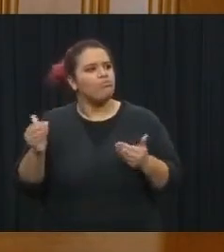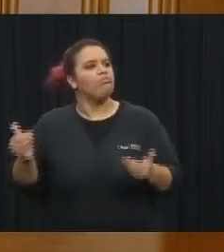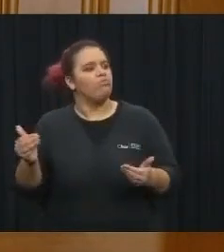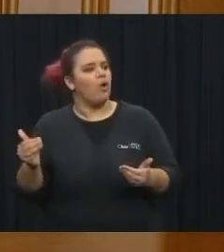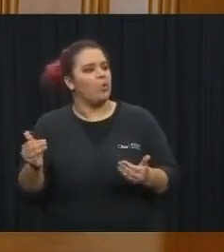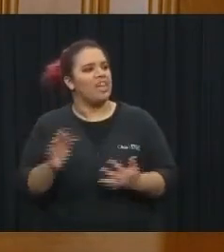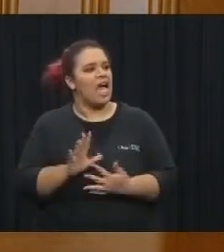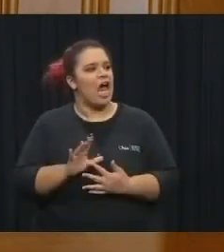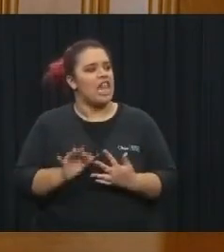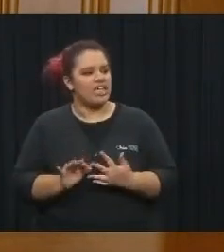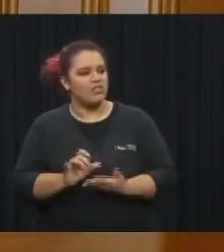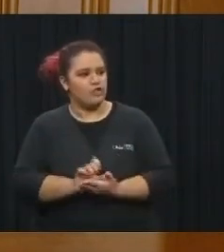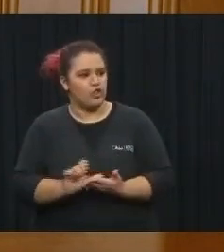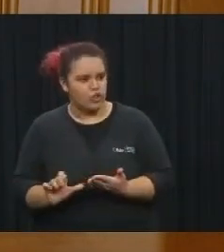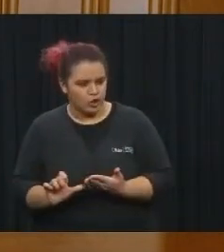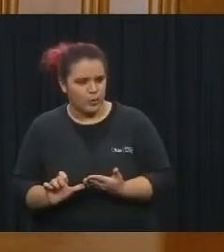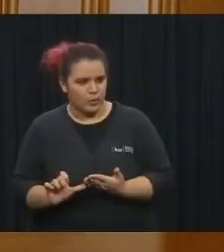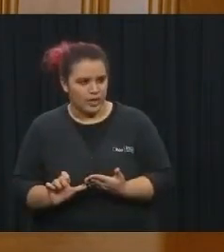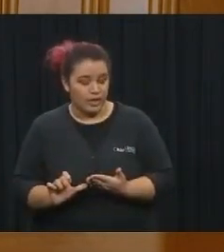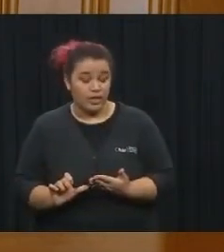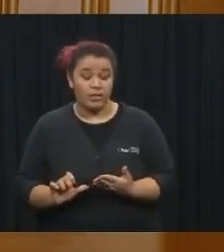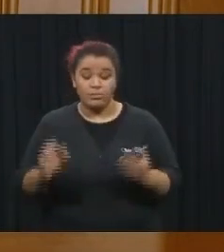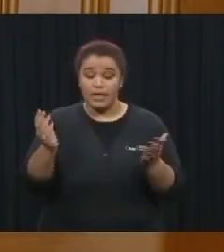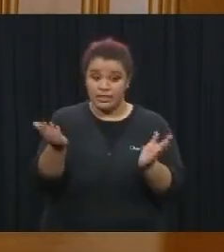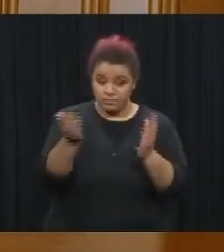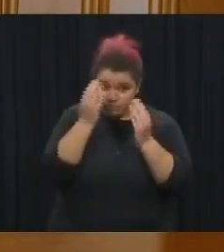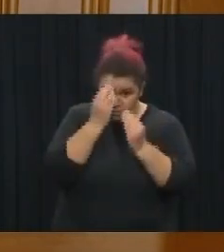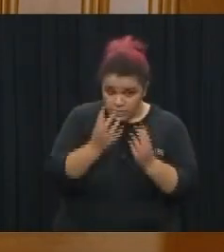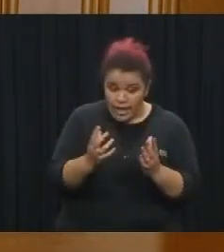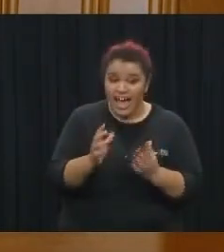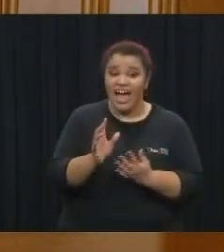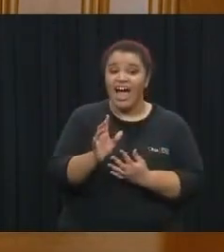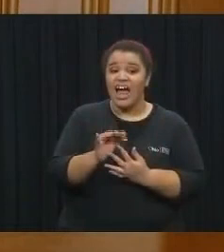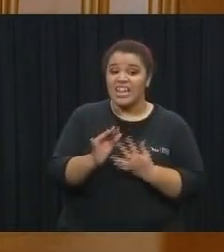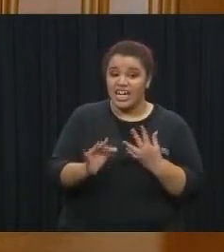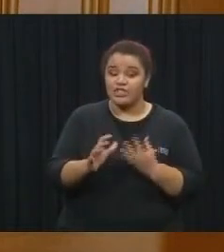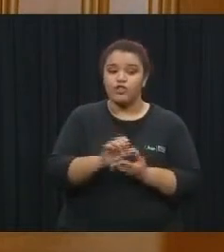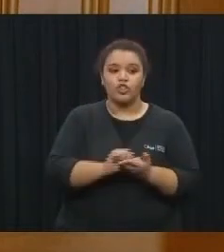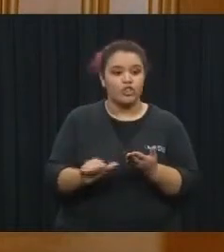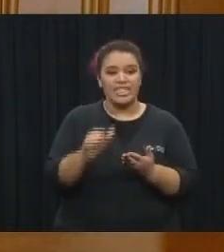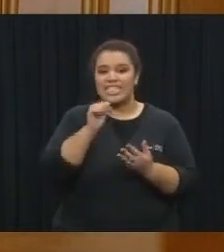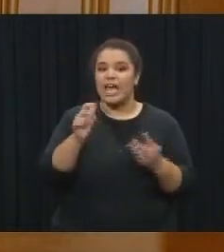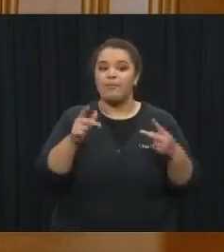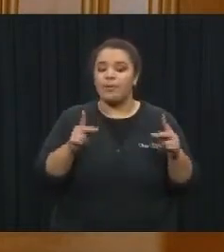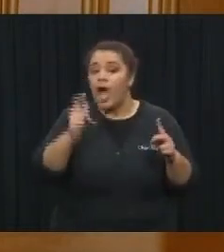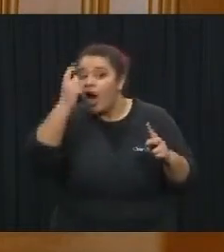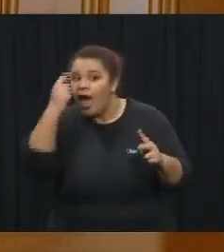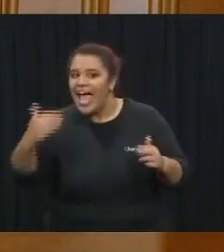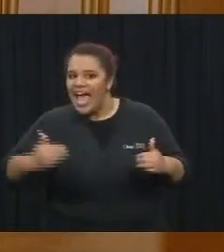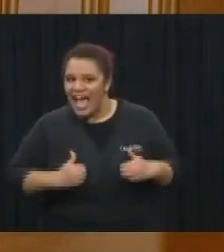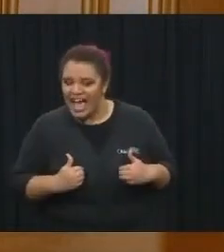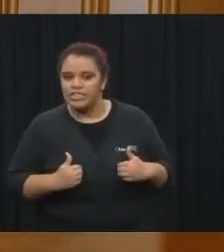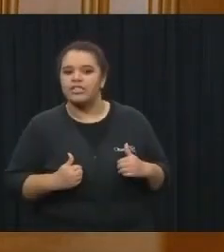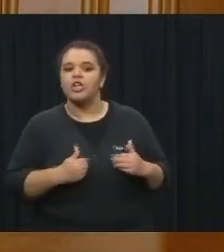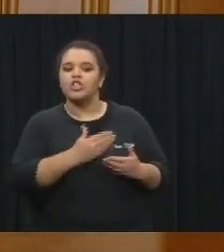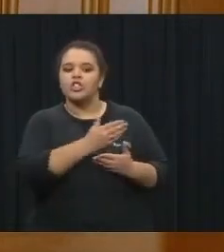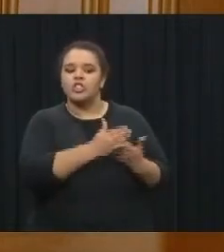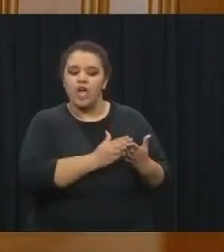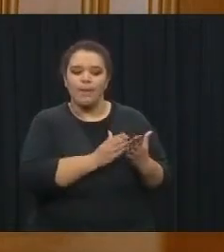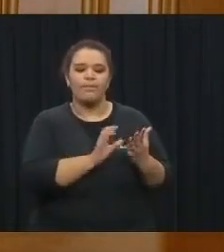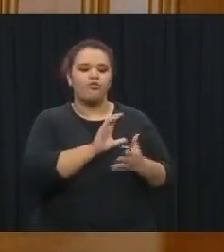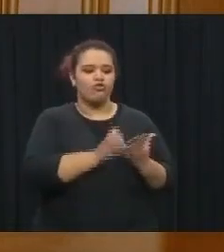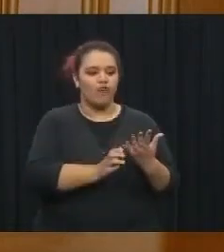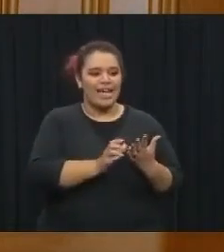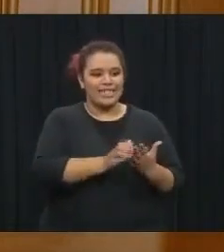So again, elective surgery is not permitted. There's criteria in there, as I recall, 4. I don't have it in front of me. But again,